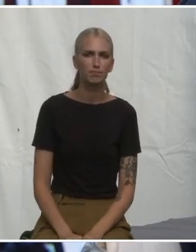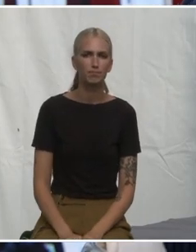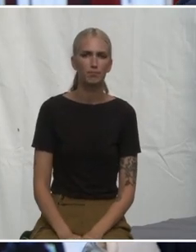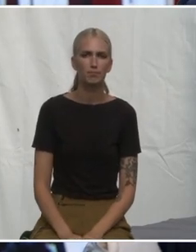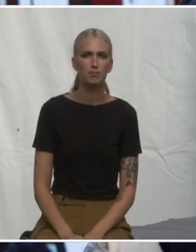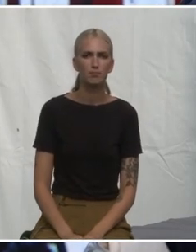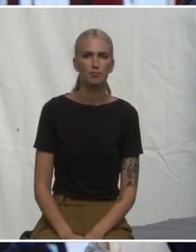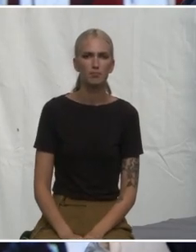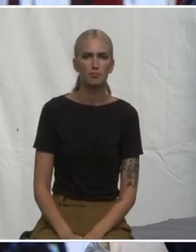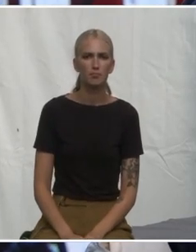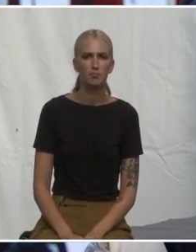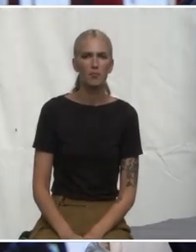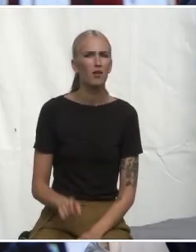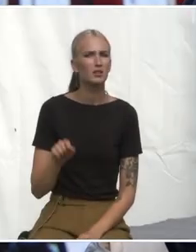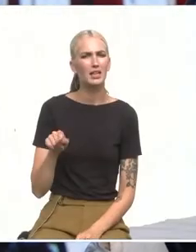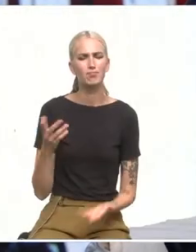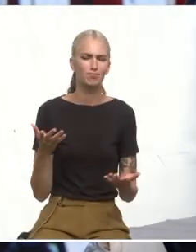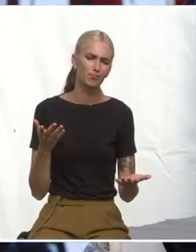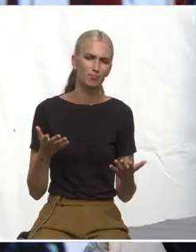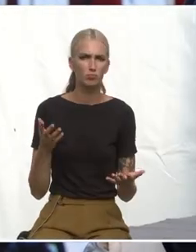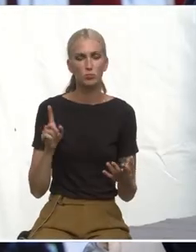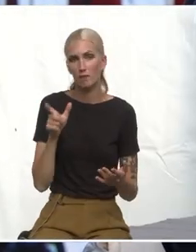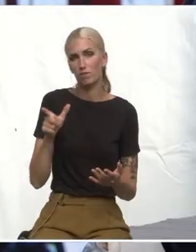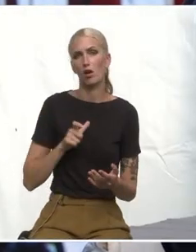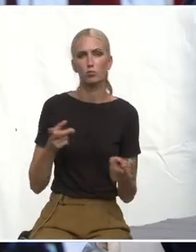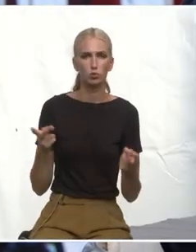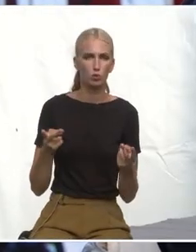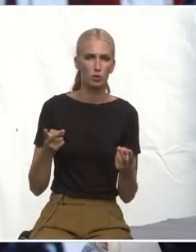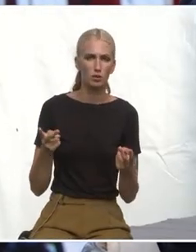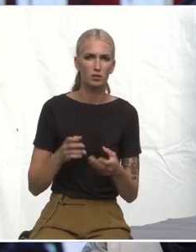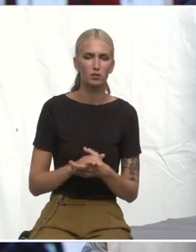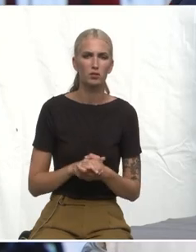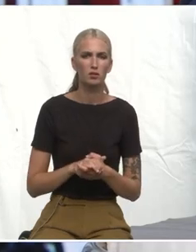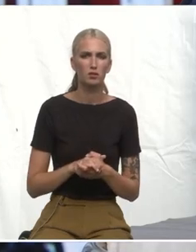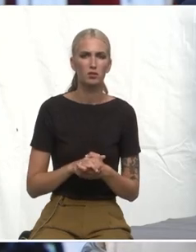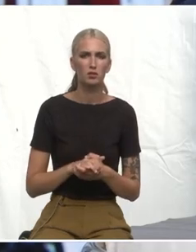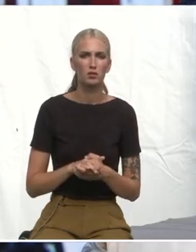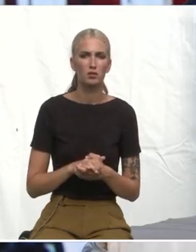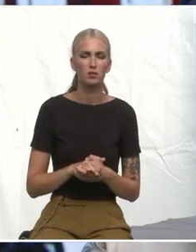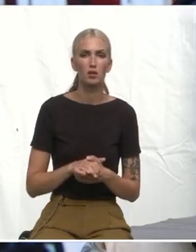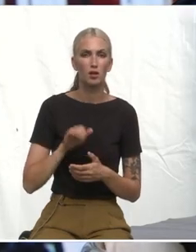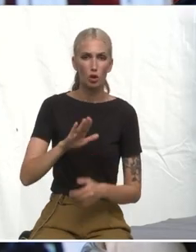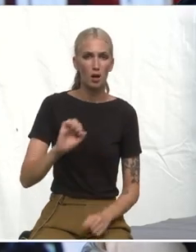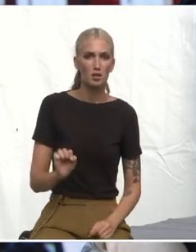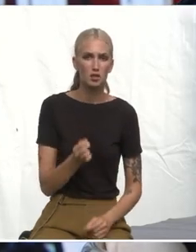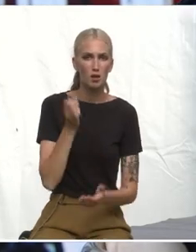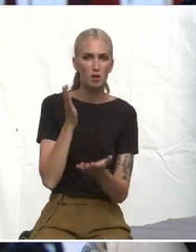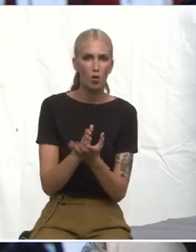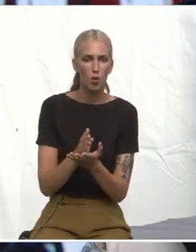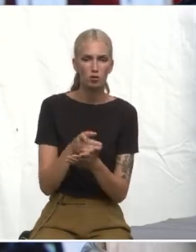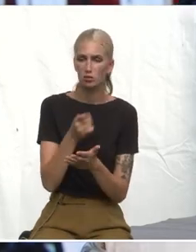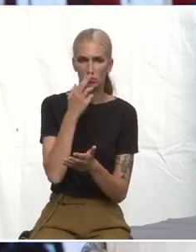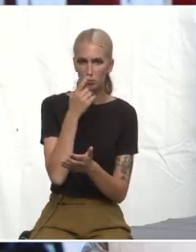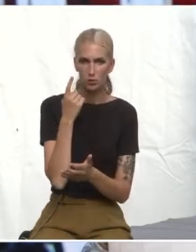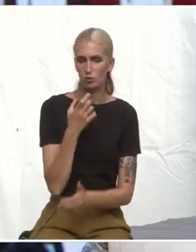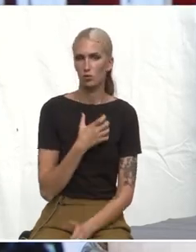But that's a double-edged sword, but that's what they're saying. So having a friend is the most important, and that